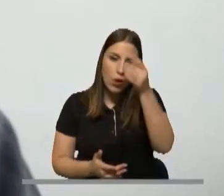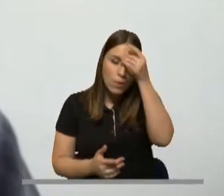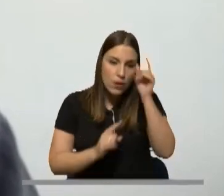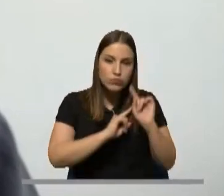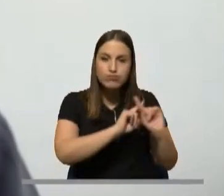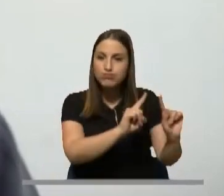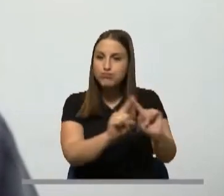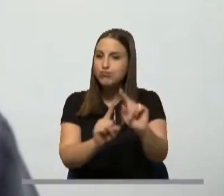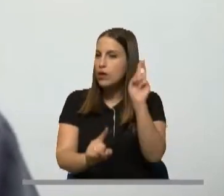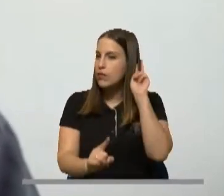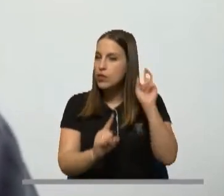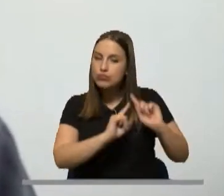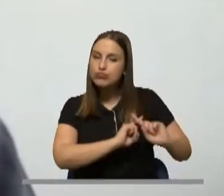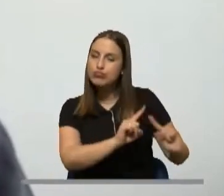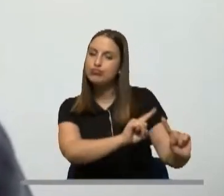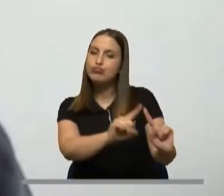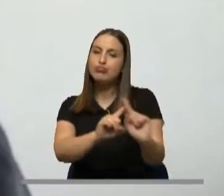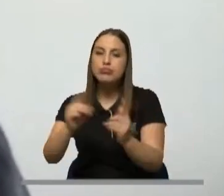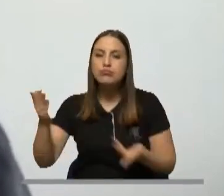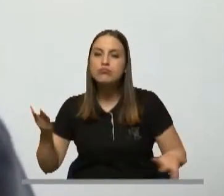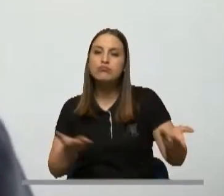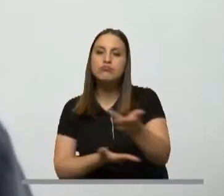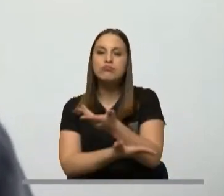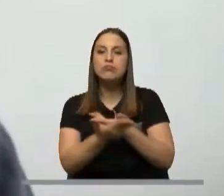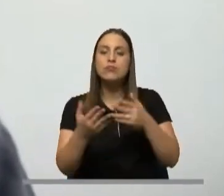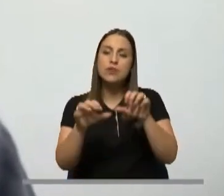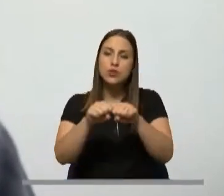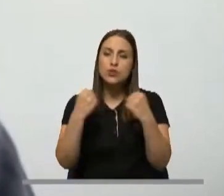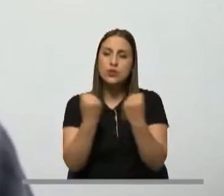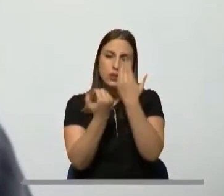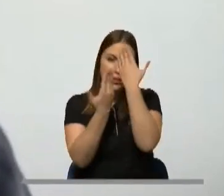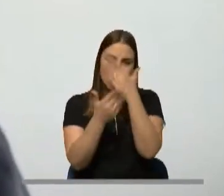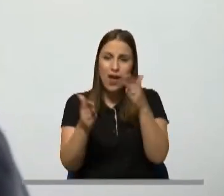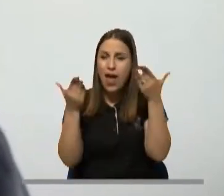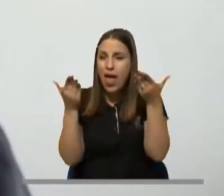and values that characterizes a democratic society.